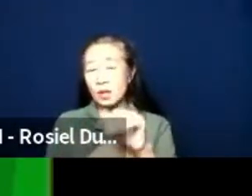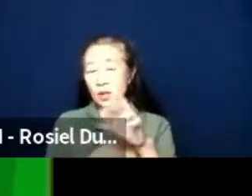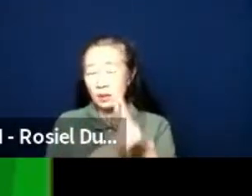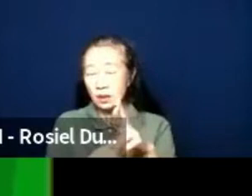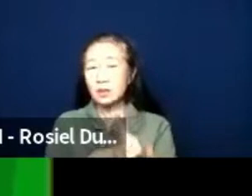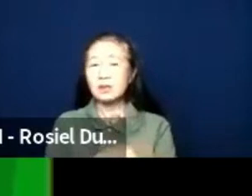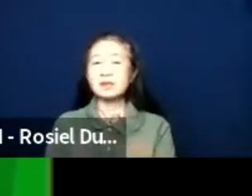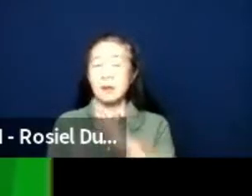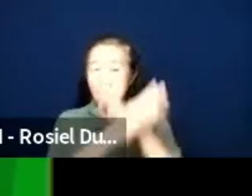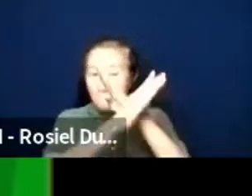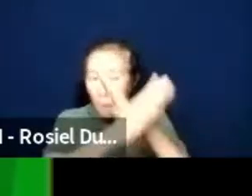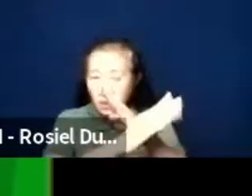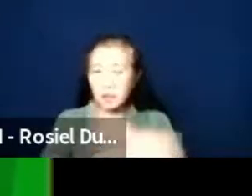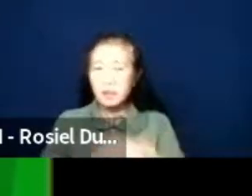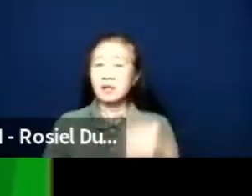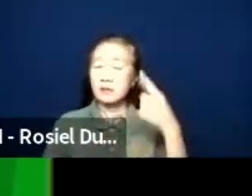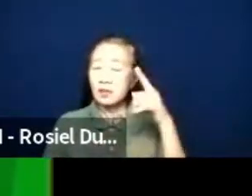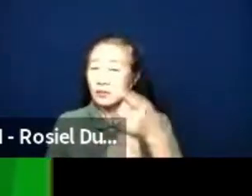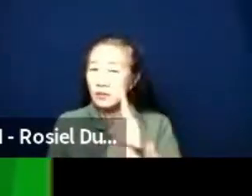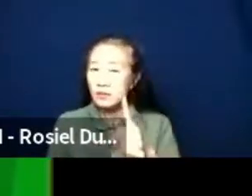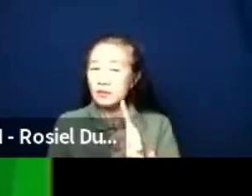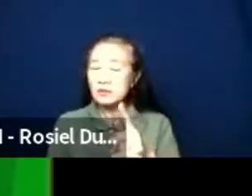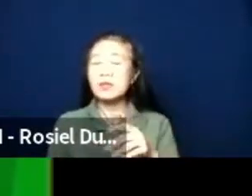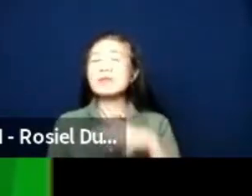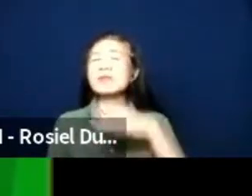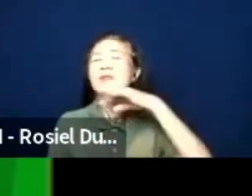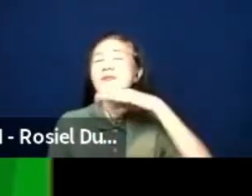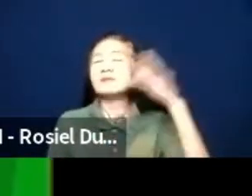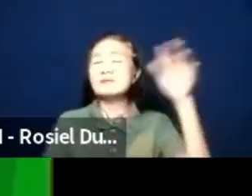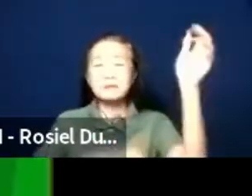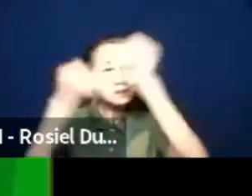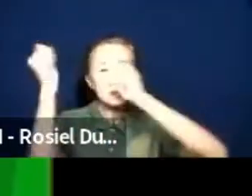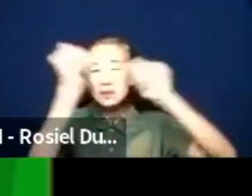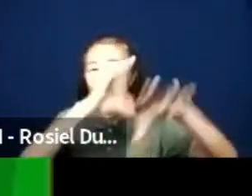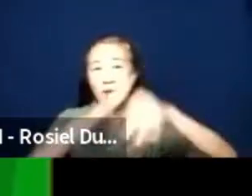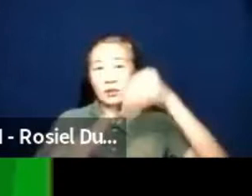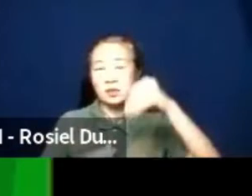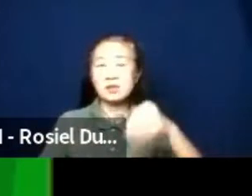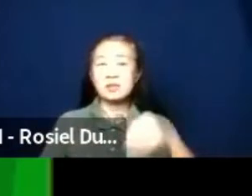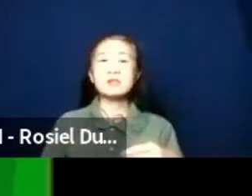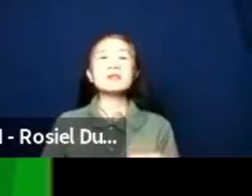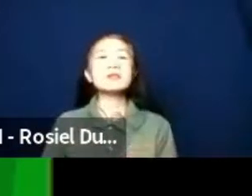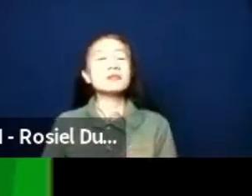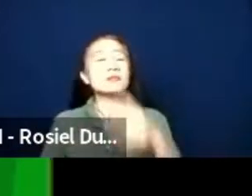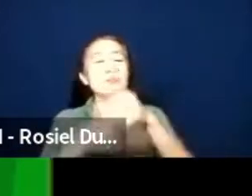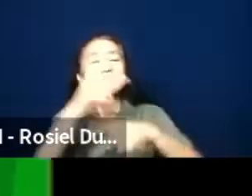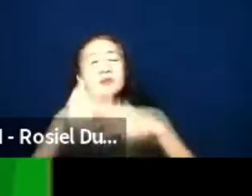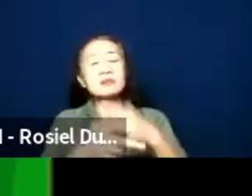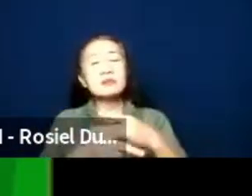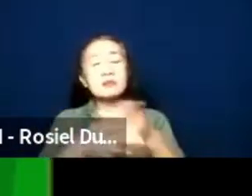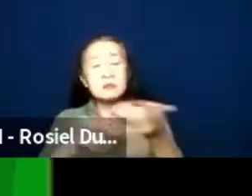you and potentially contaminated air outside. This type of sheltering in place